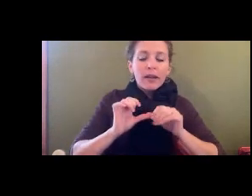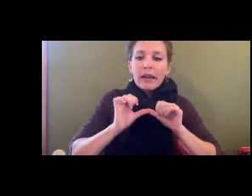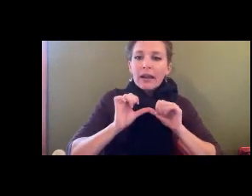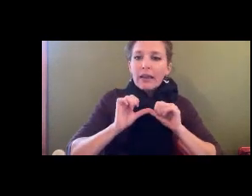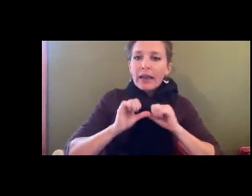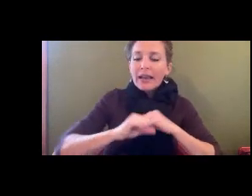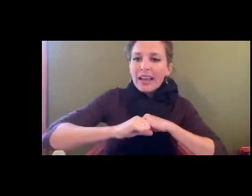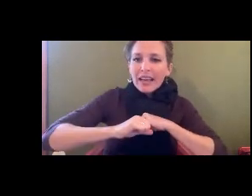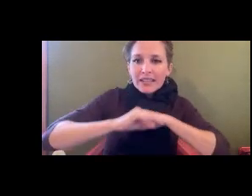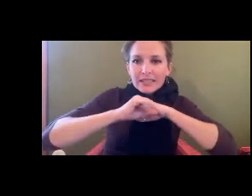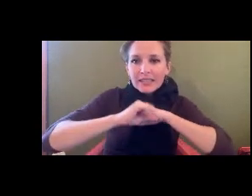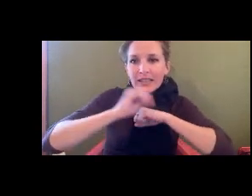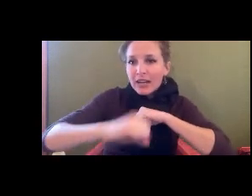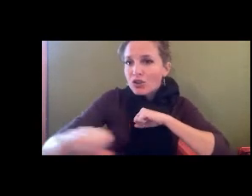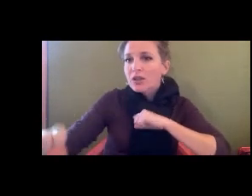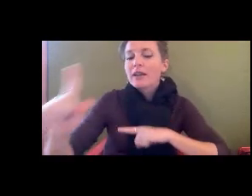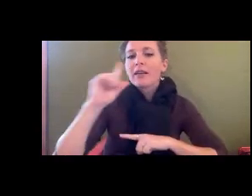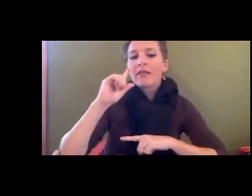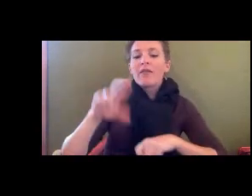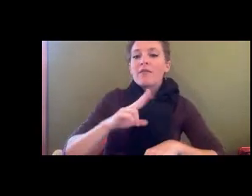reducing greenhouse gases.